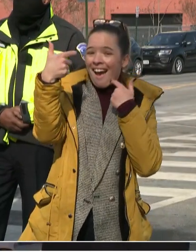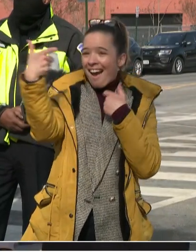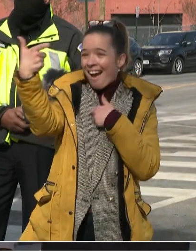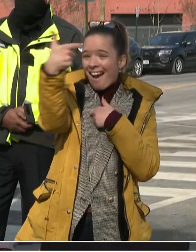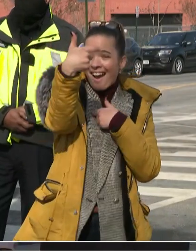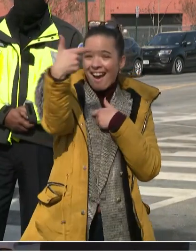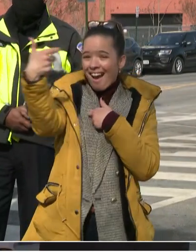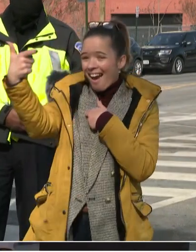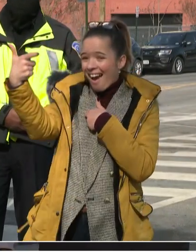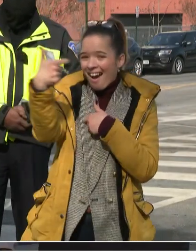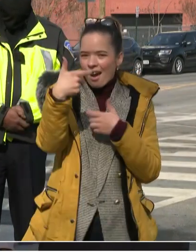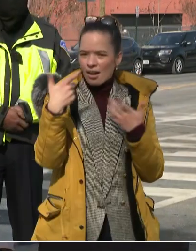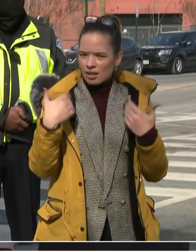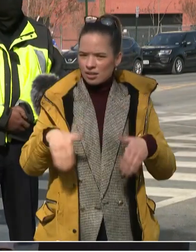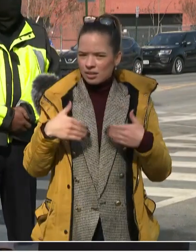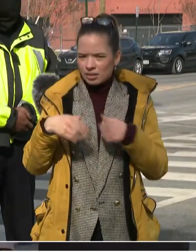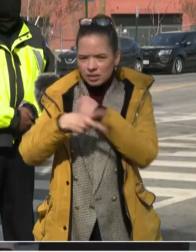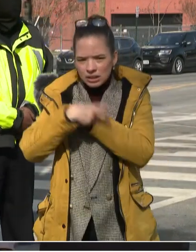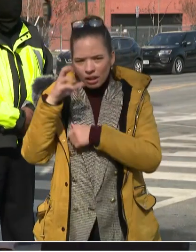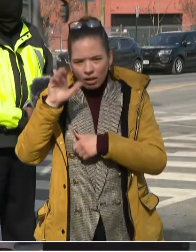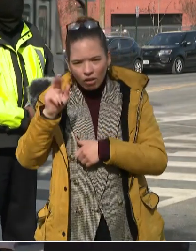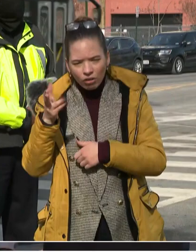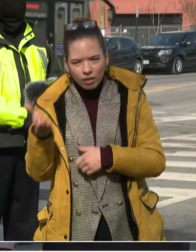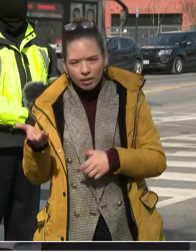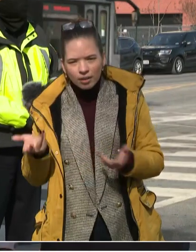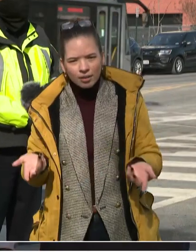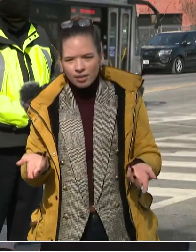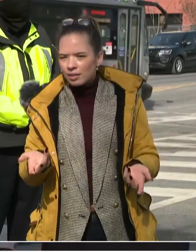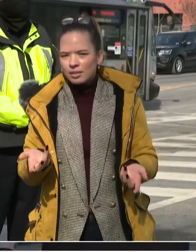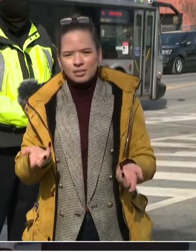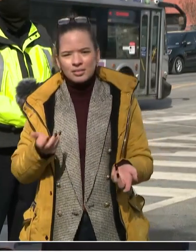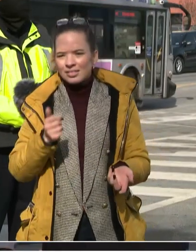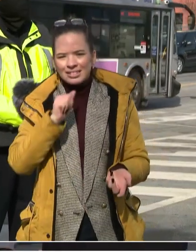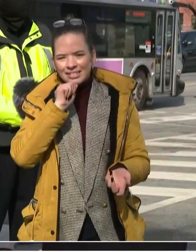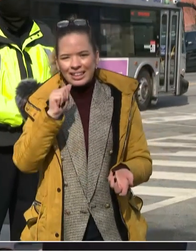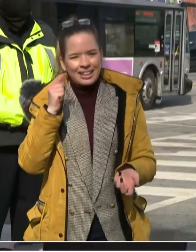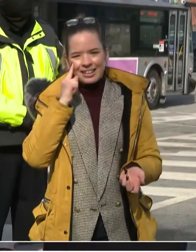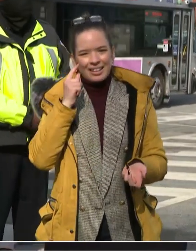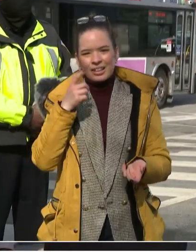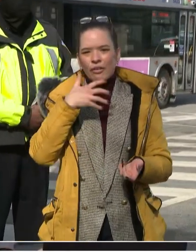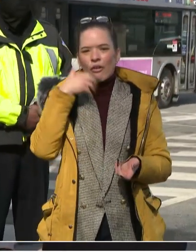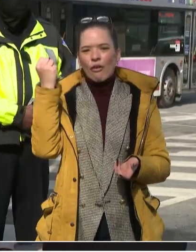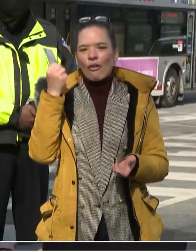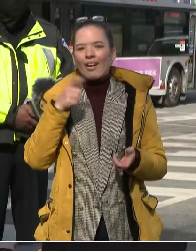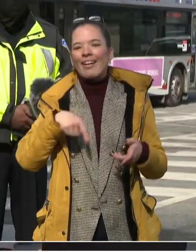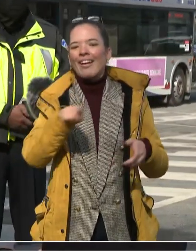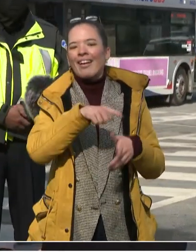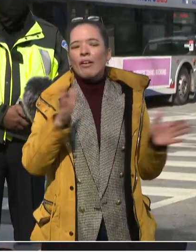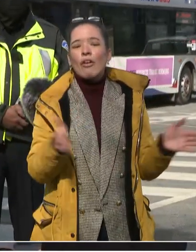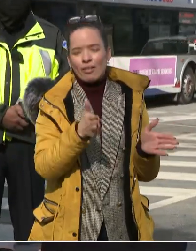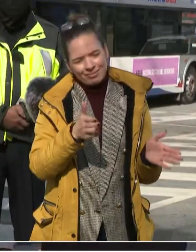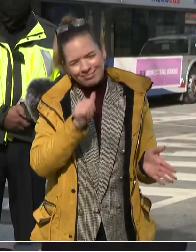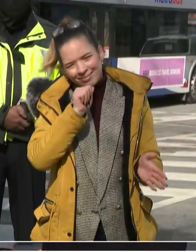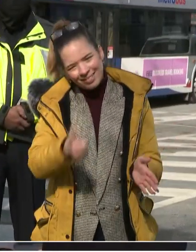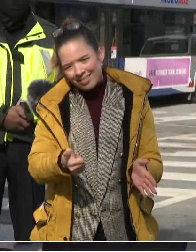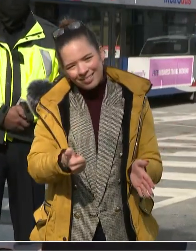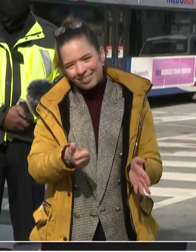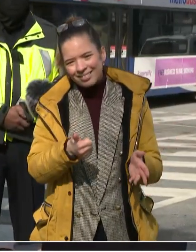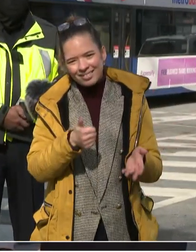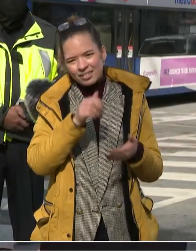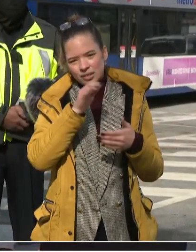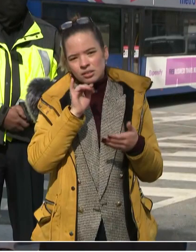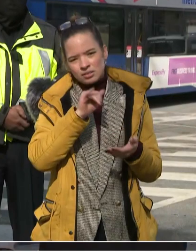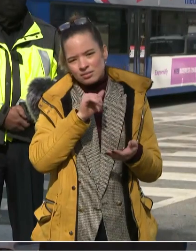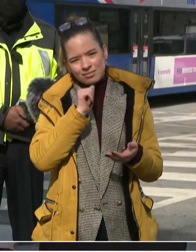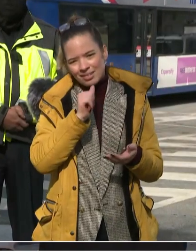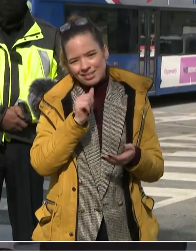committed their carjacking. So I don't think that it is a thing of people putting up other young people up to it. I think that we